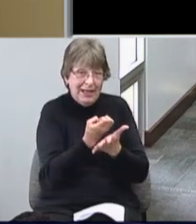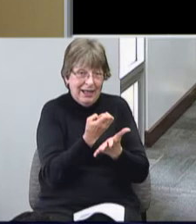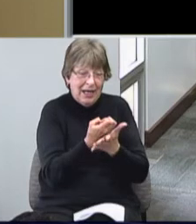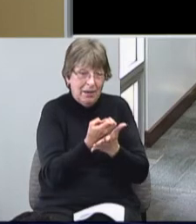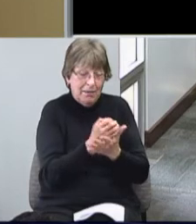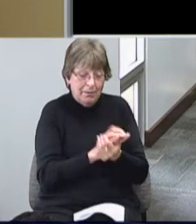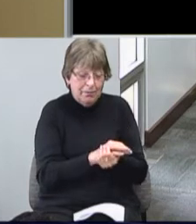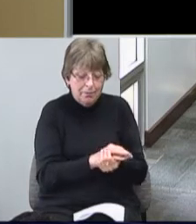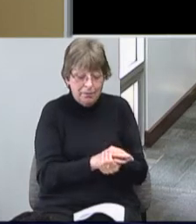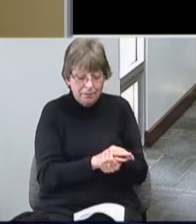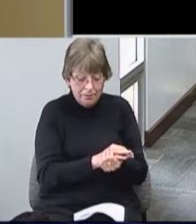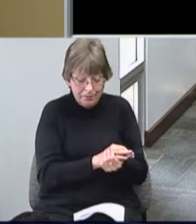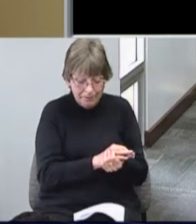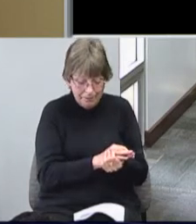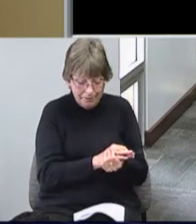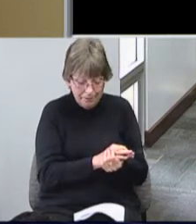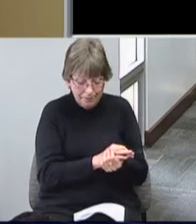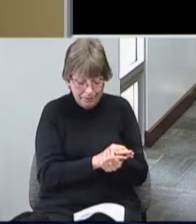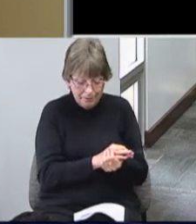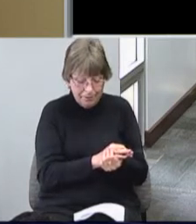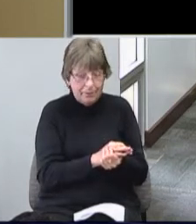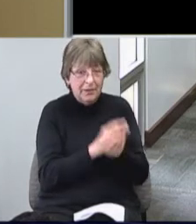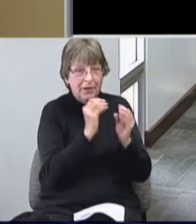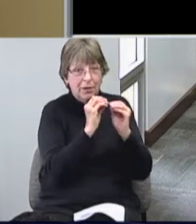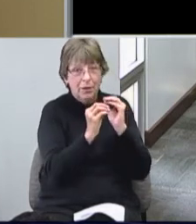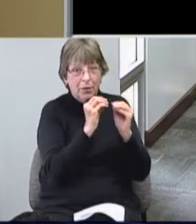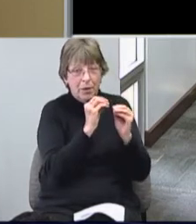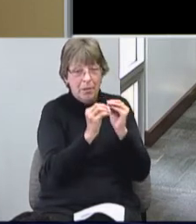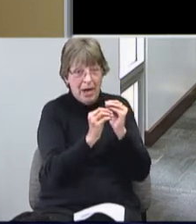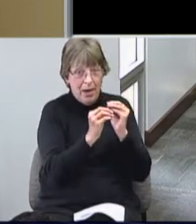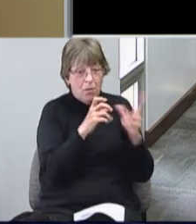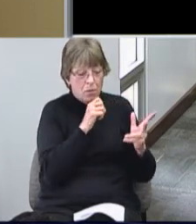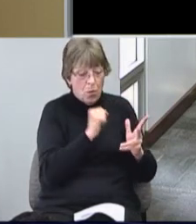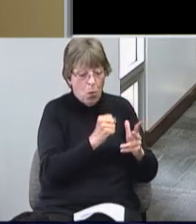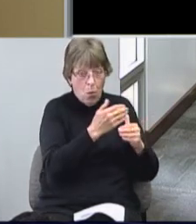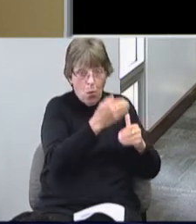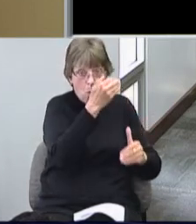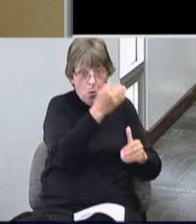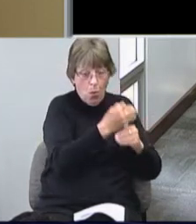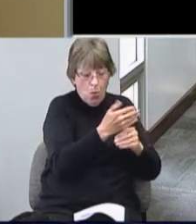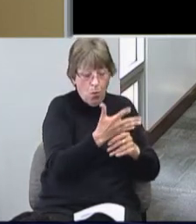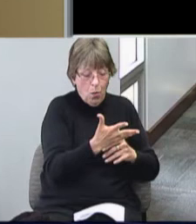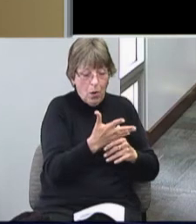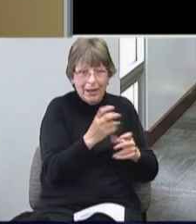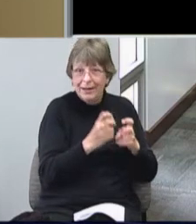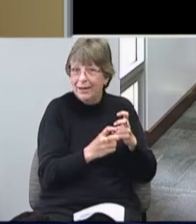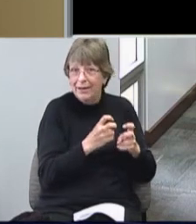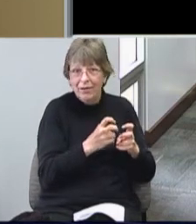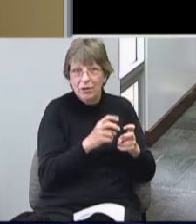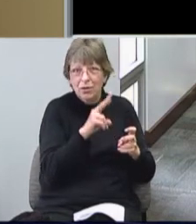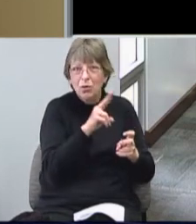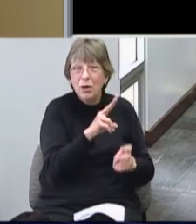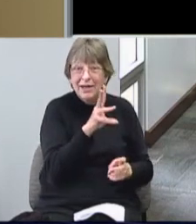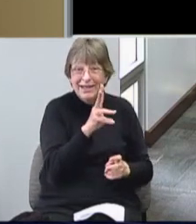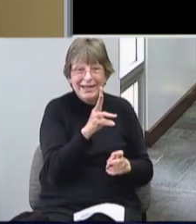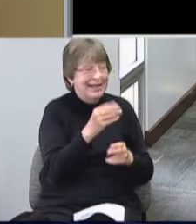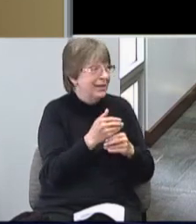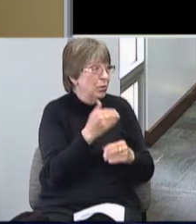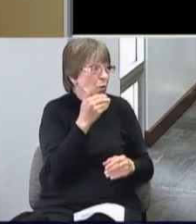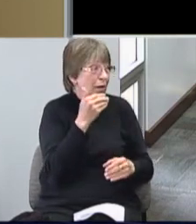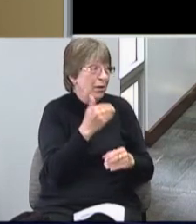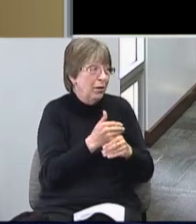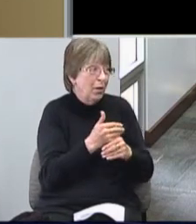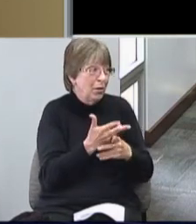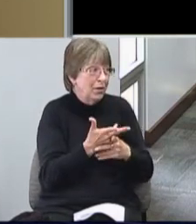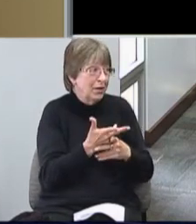economics. And to repair the existing windows, it's hard because there was 26 windows, and